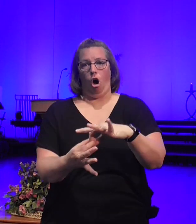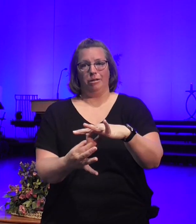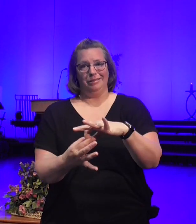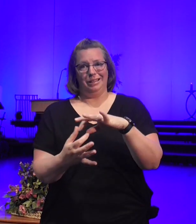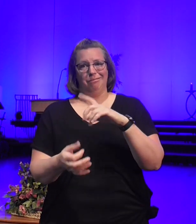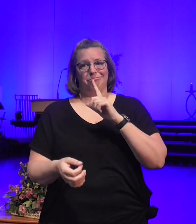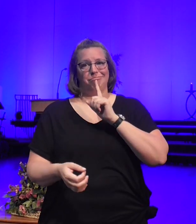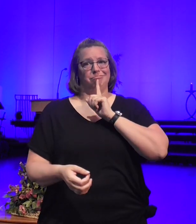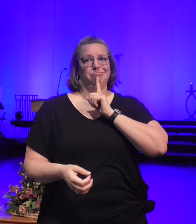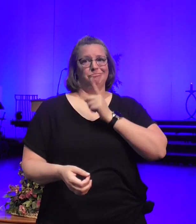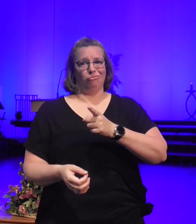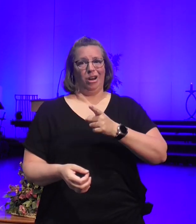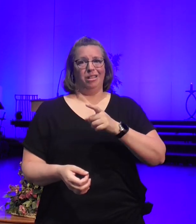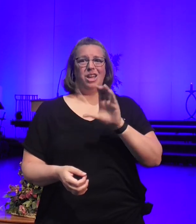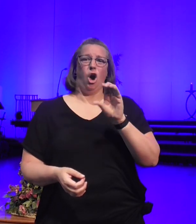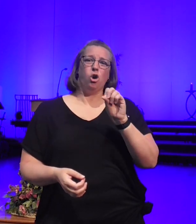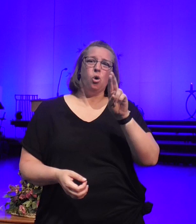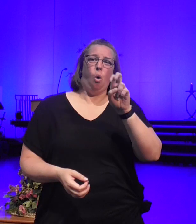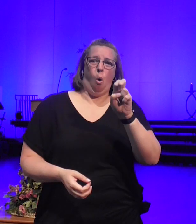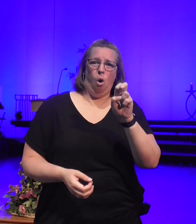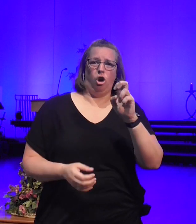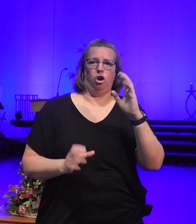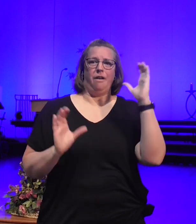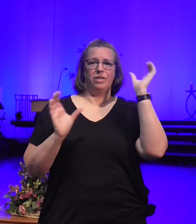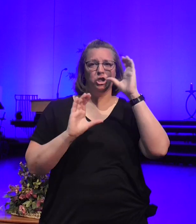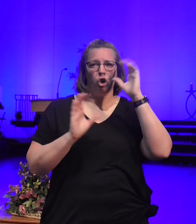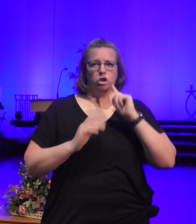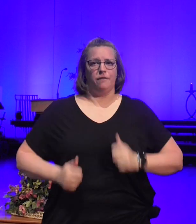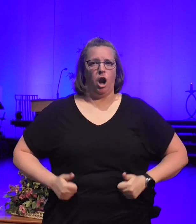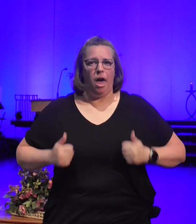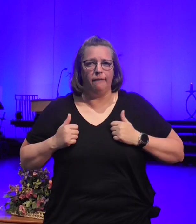the core of some of the greatest searches of our lives,